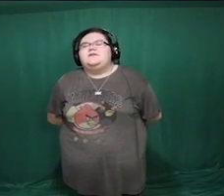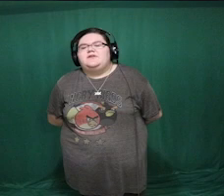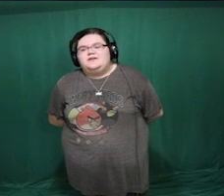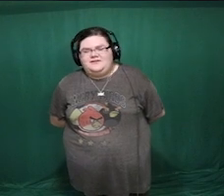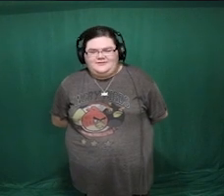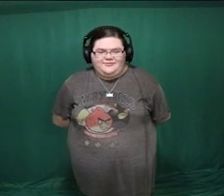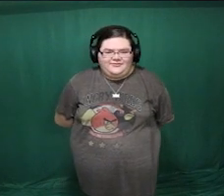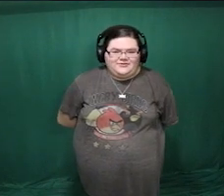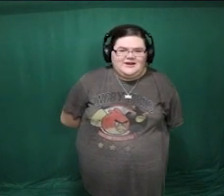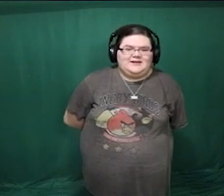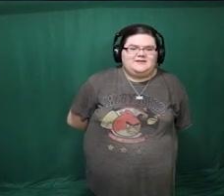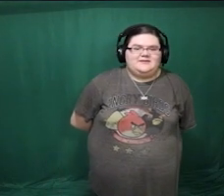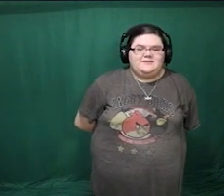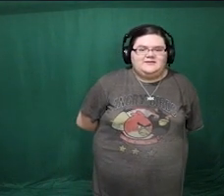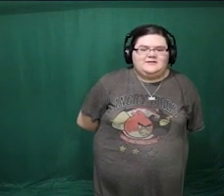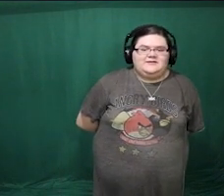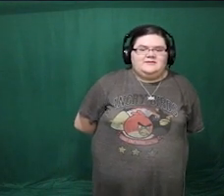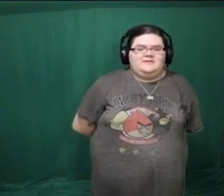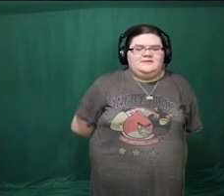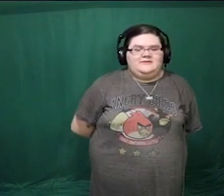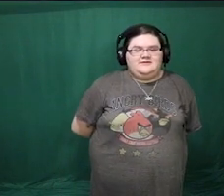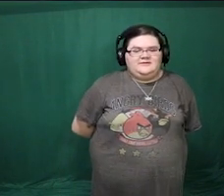god,